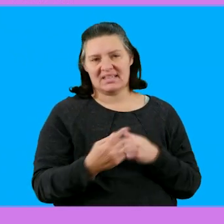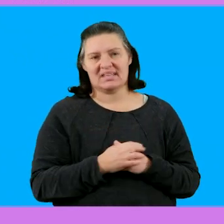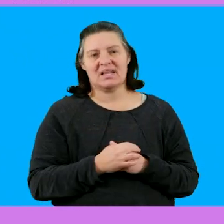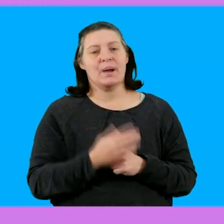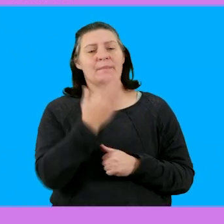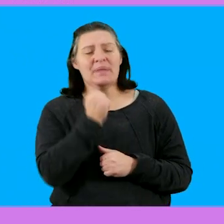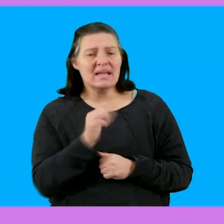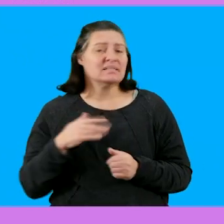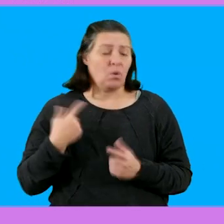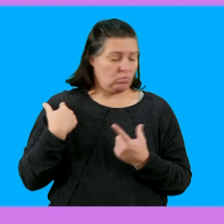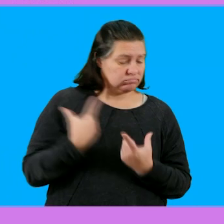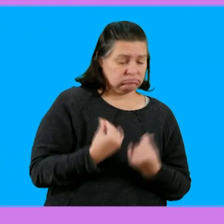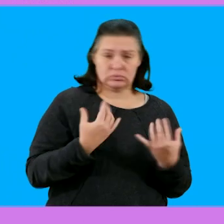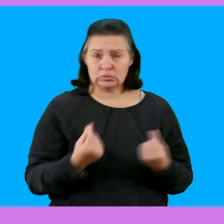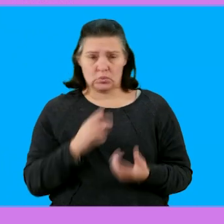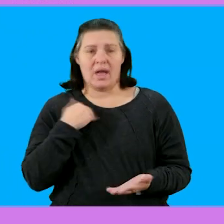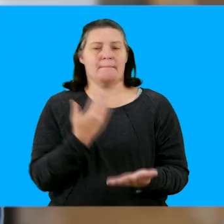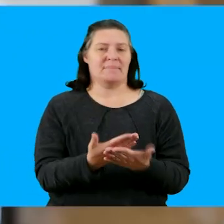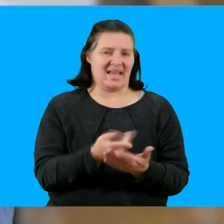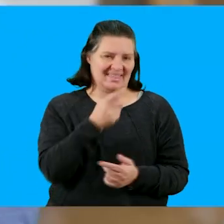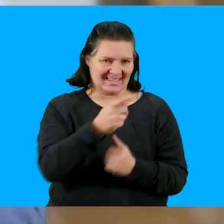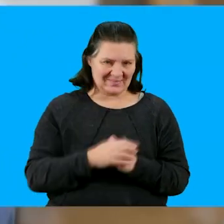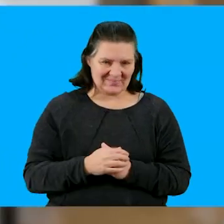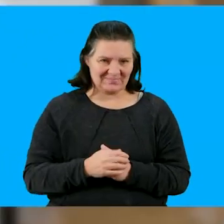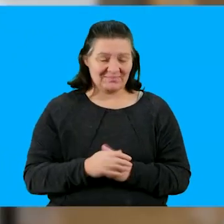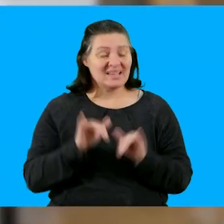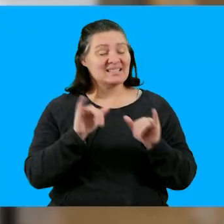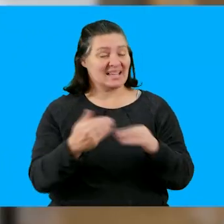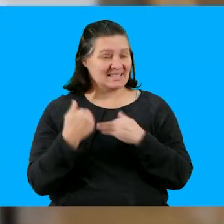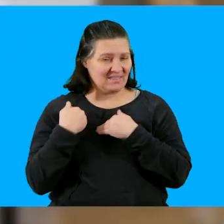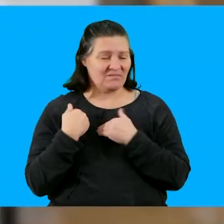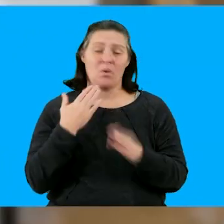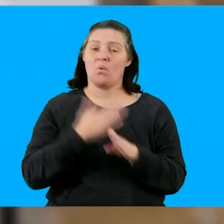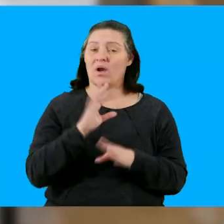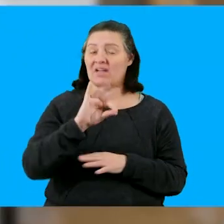week. Please apply what we've done in today's lesson. Please stay safe,